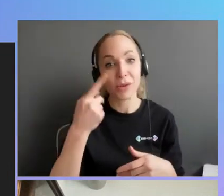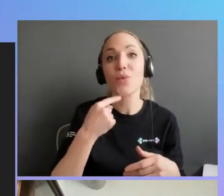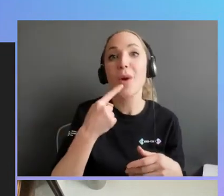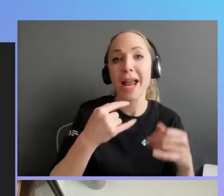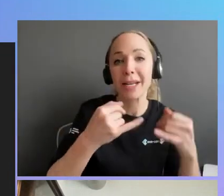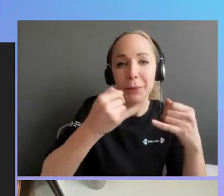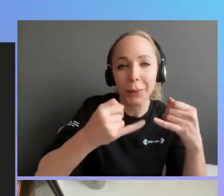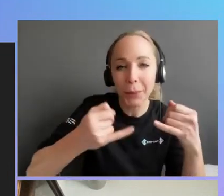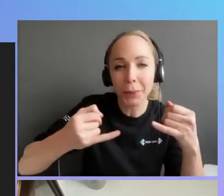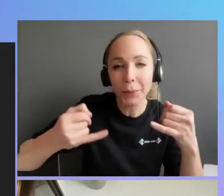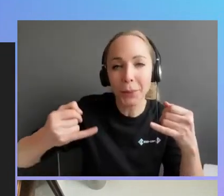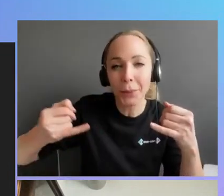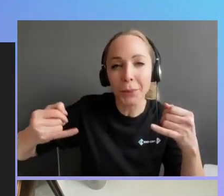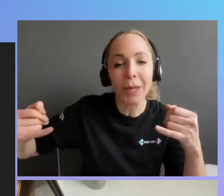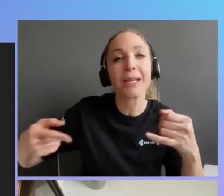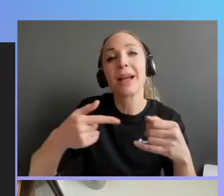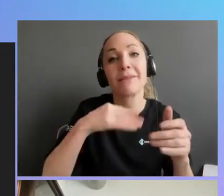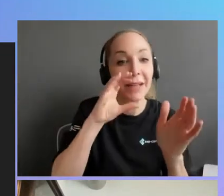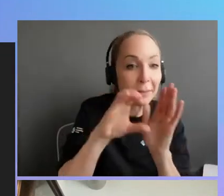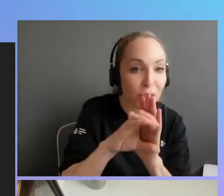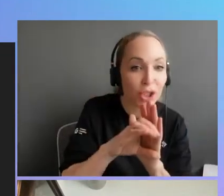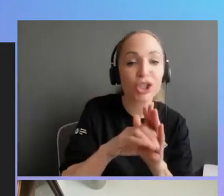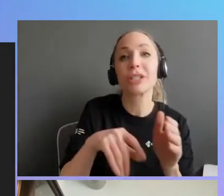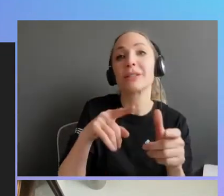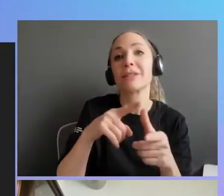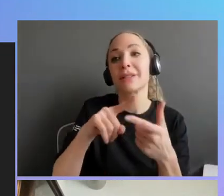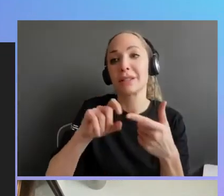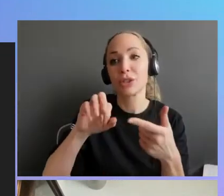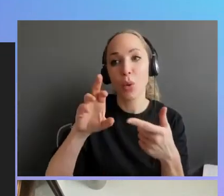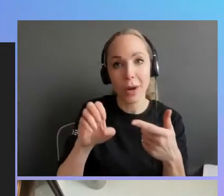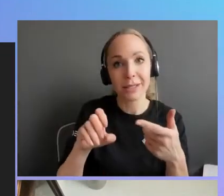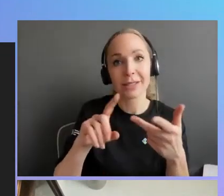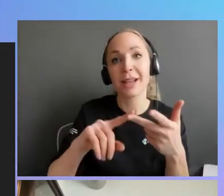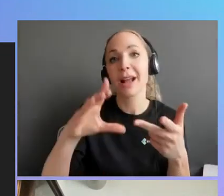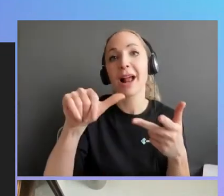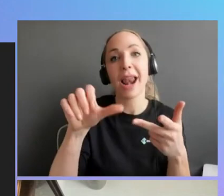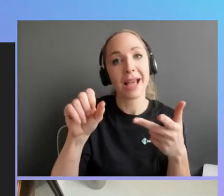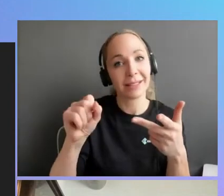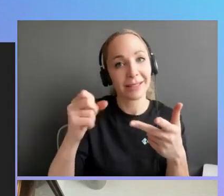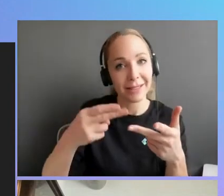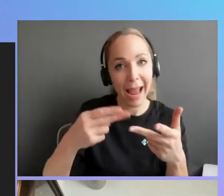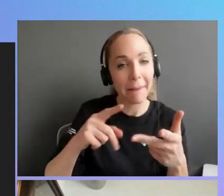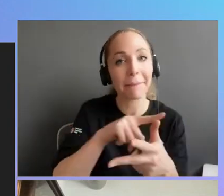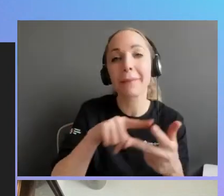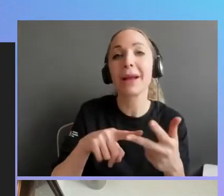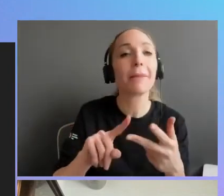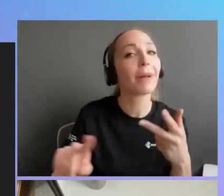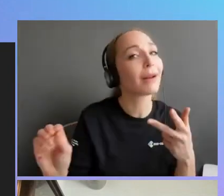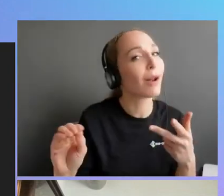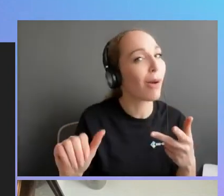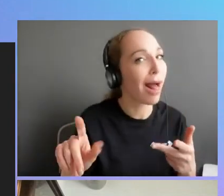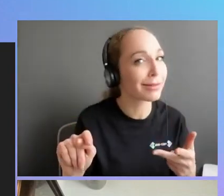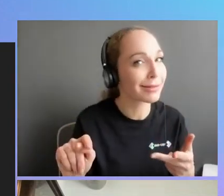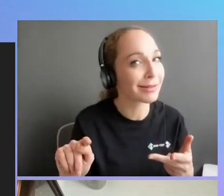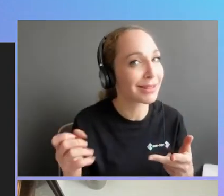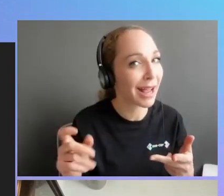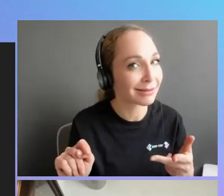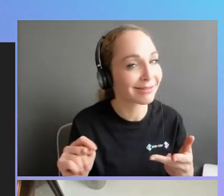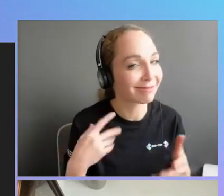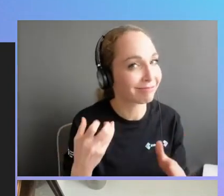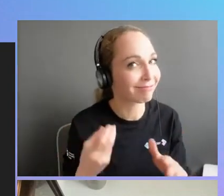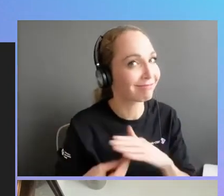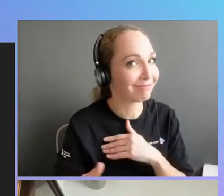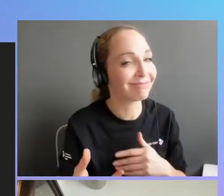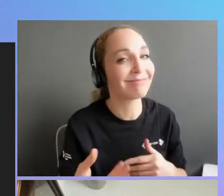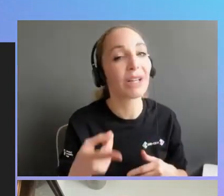with image. It has a source as well as a class name, but no alt text. So a little foreshadowing there. So if I hover over that,